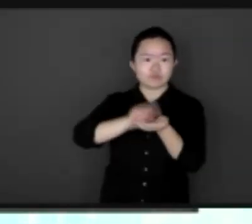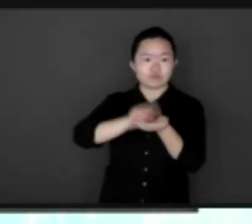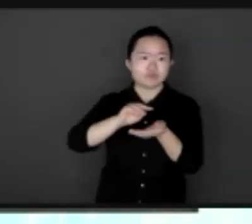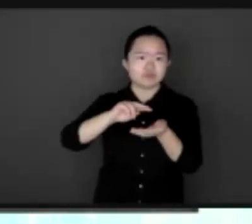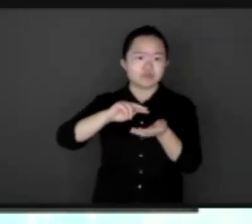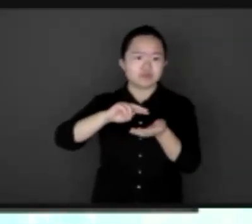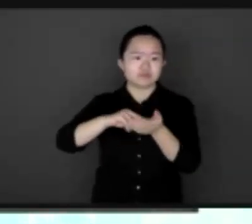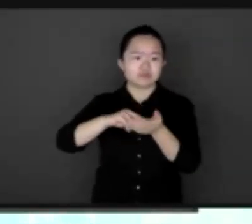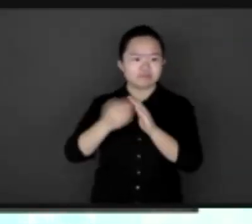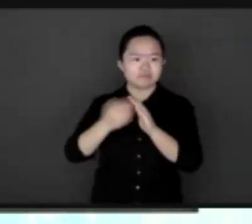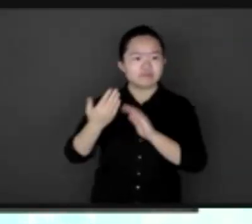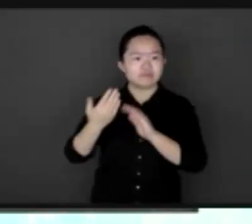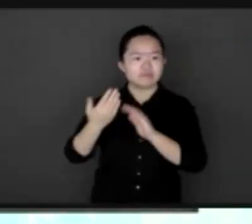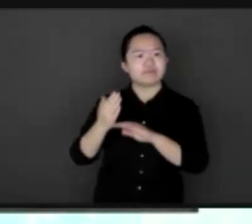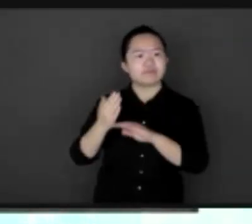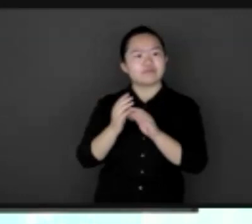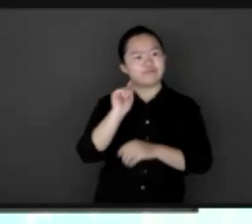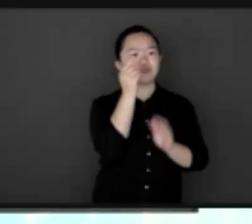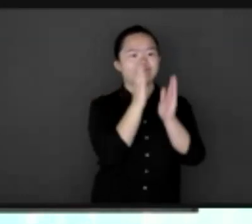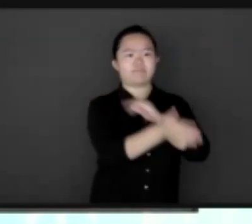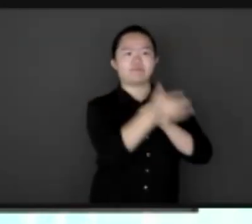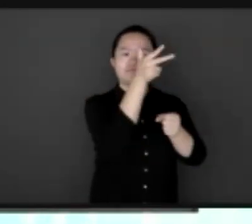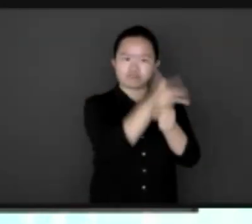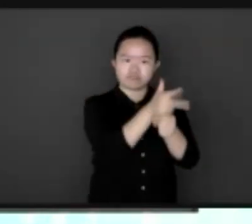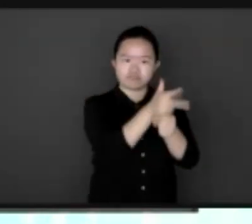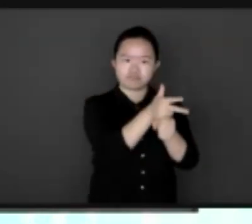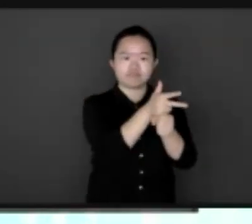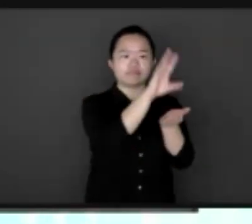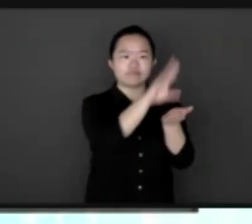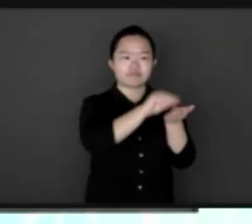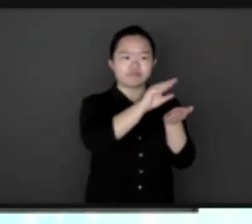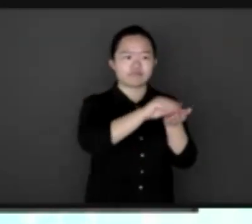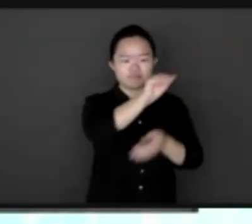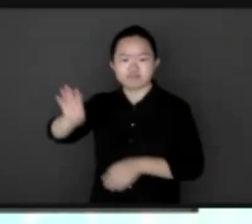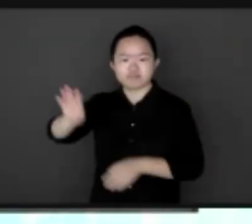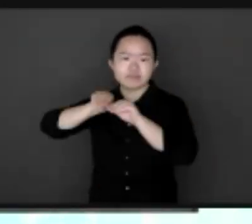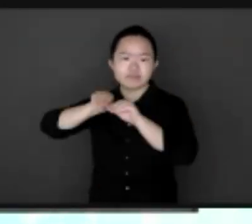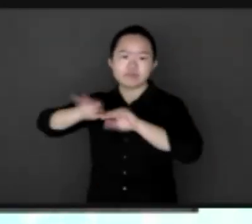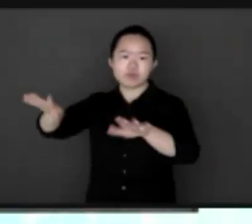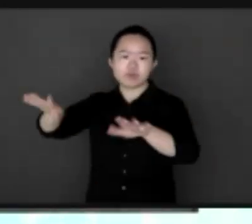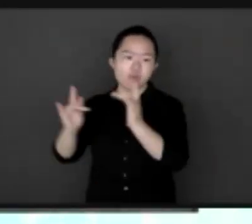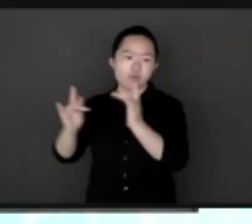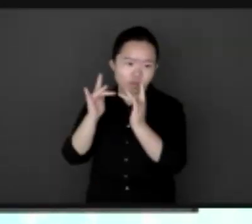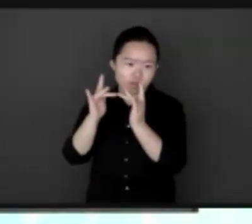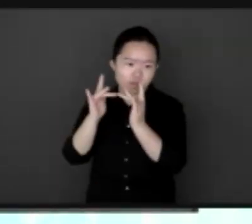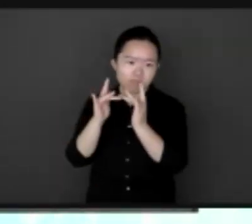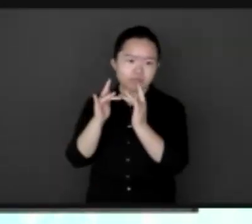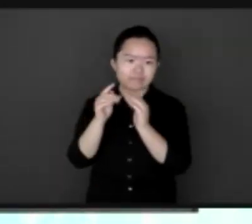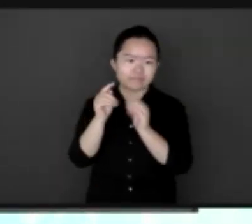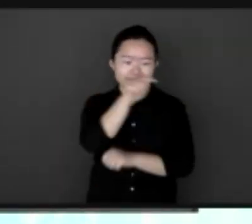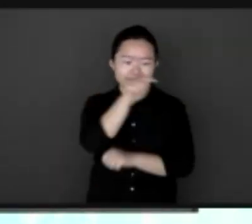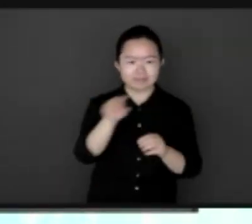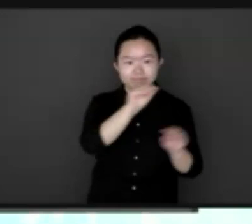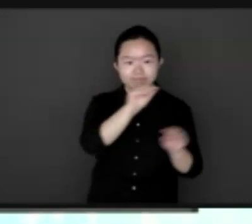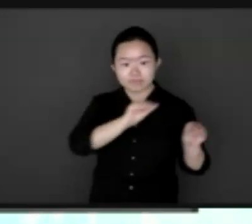it's going to be seen as a pre-recorded video after 14 days. So you have 14 days to make it accessible. And of